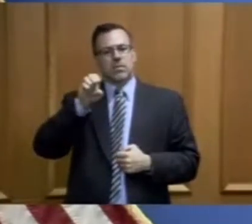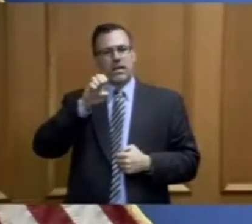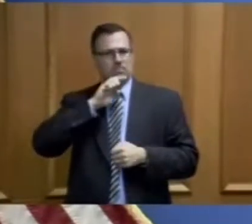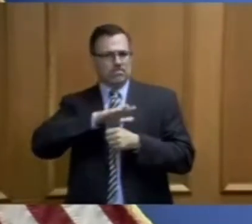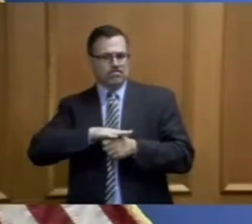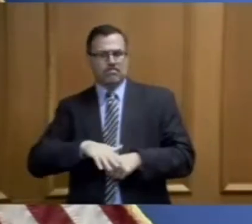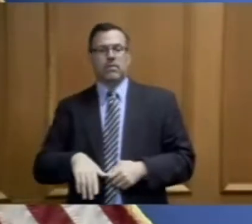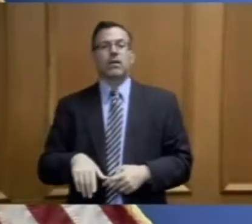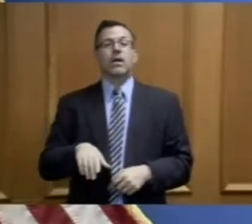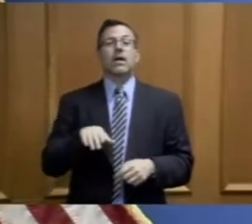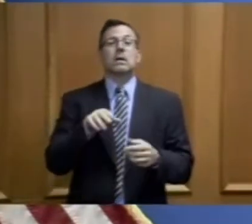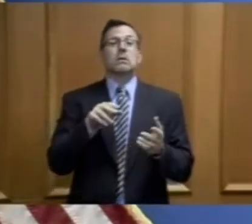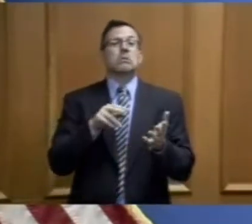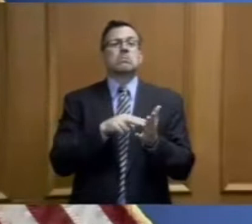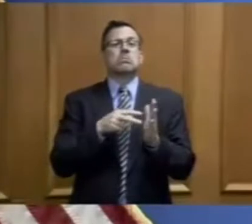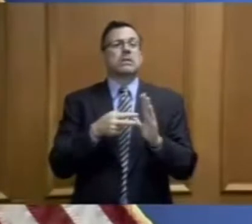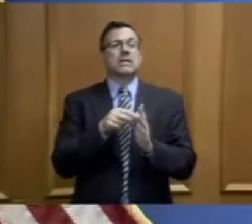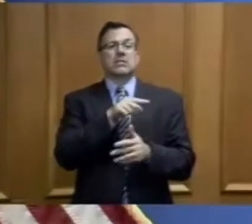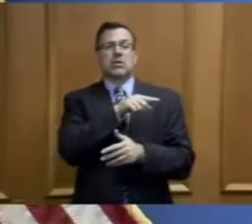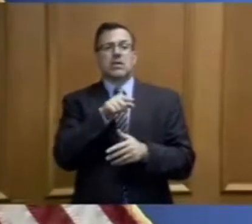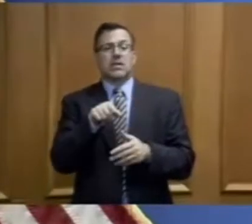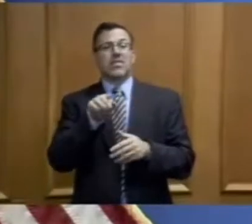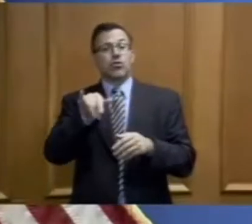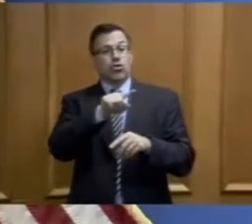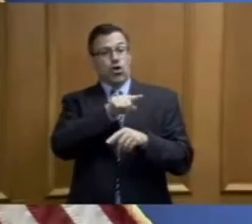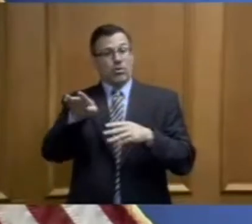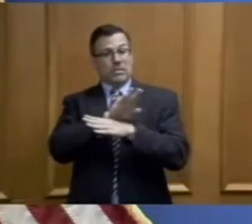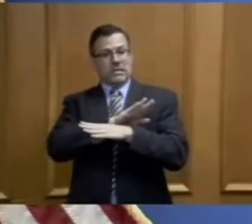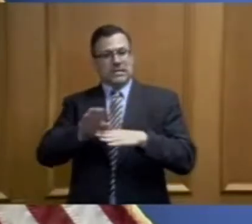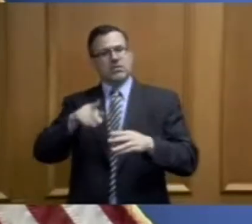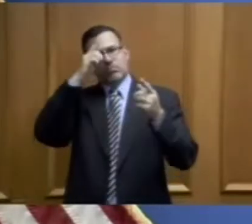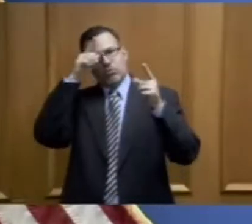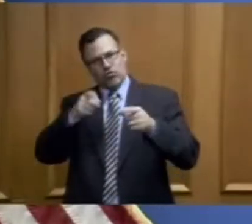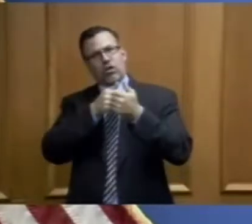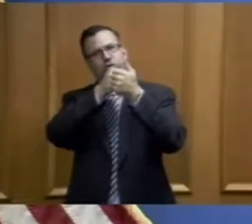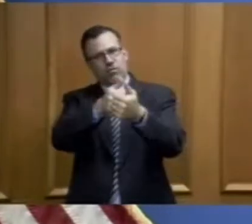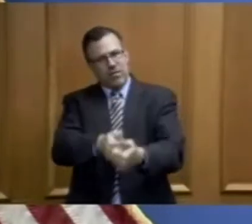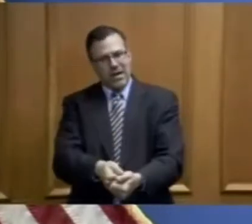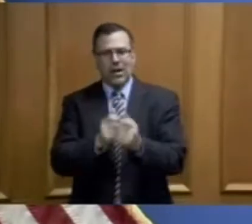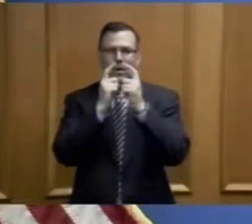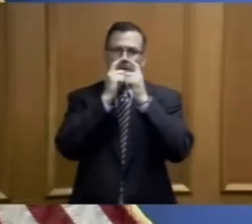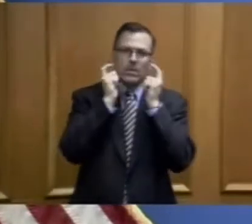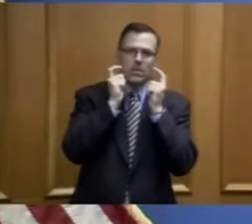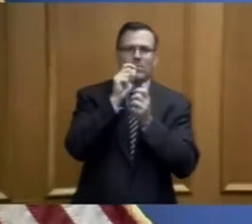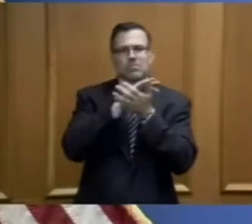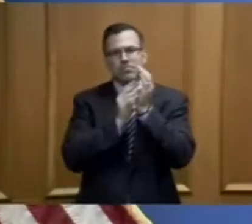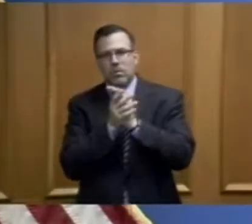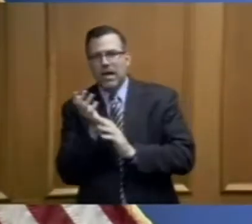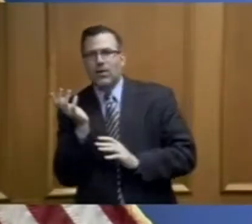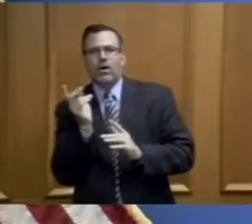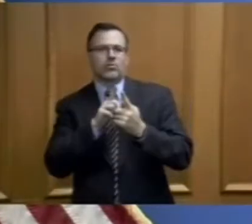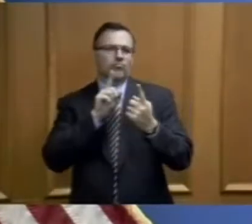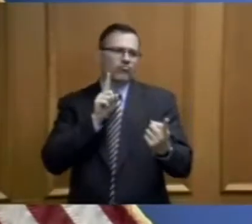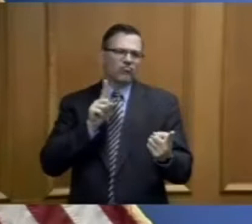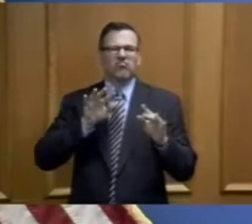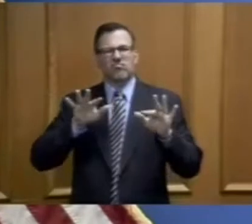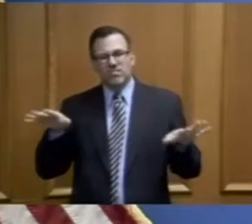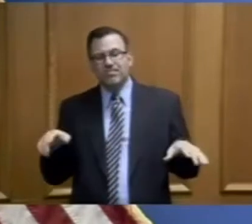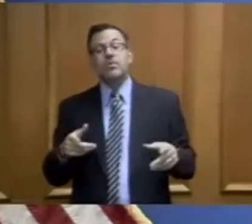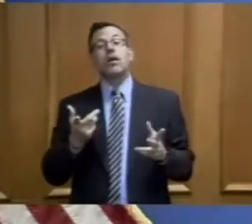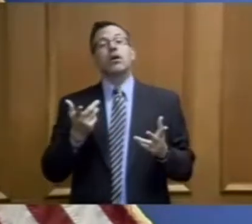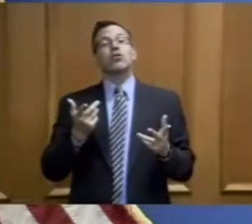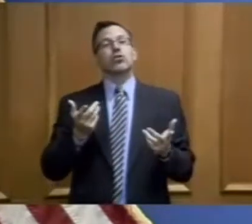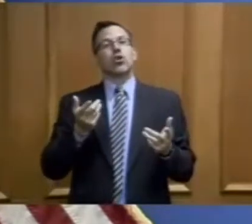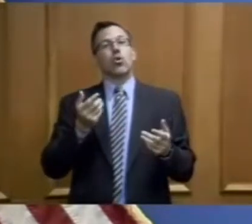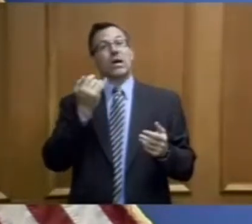commitment to providing a safe workplace for their employees and for their customers, Tennesseans can have a great deal